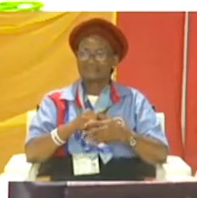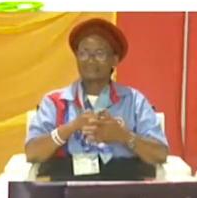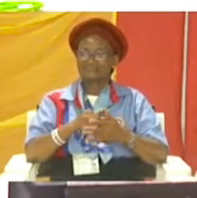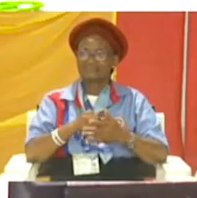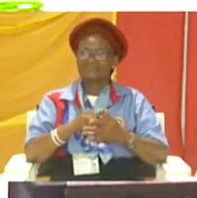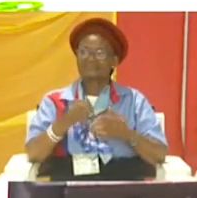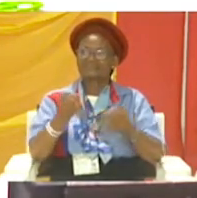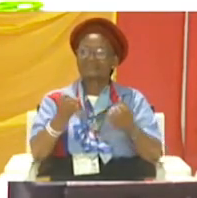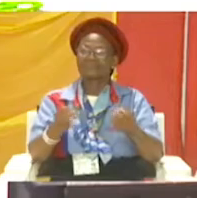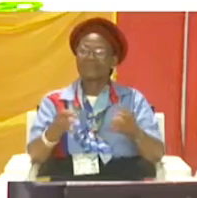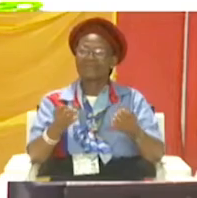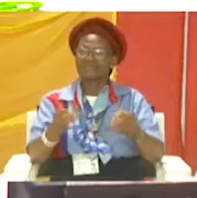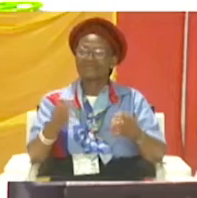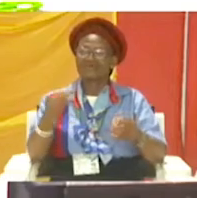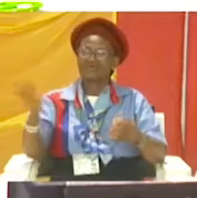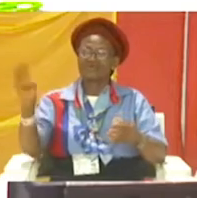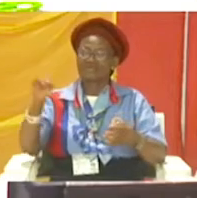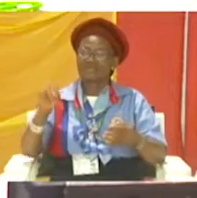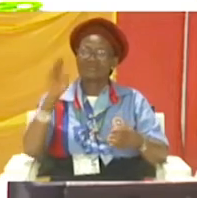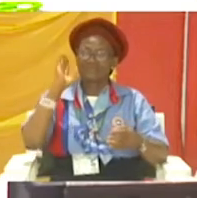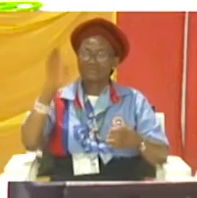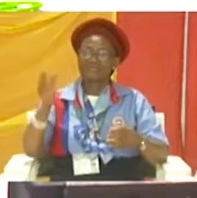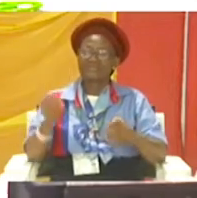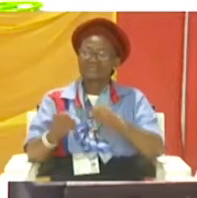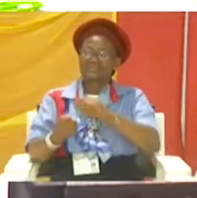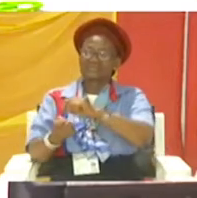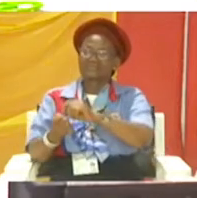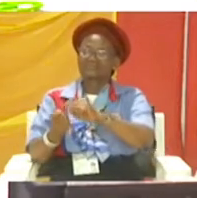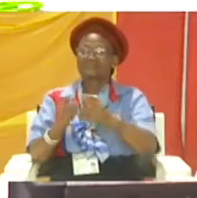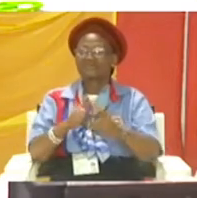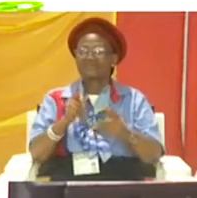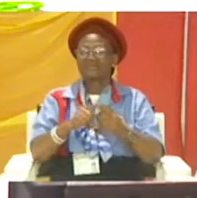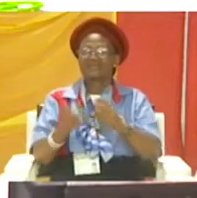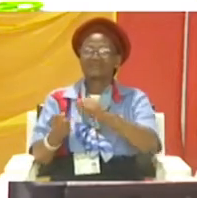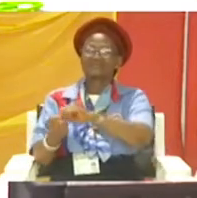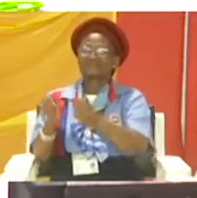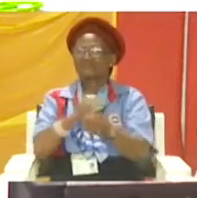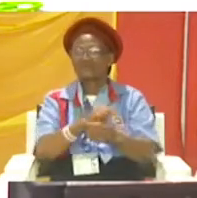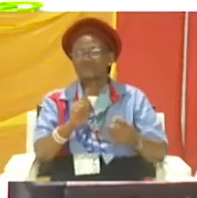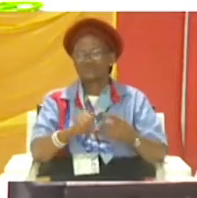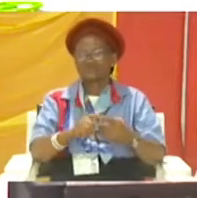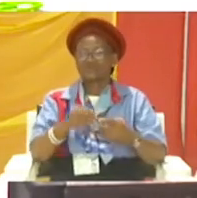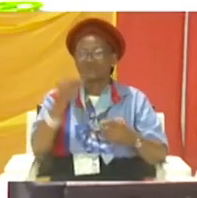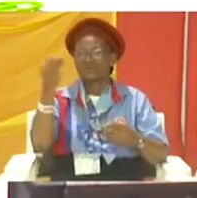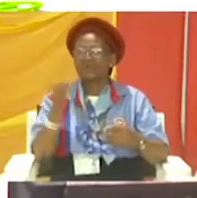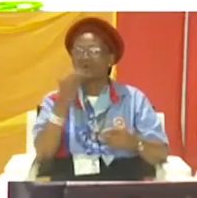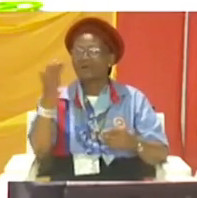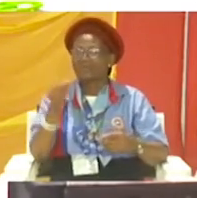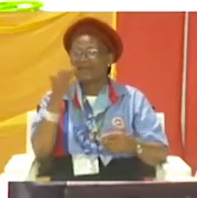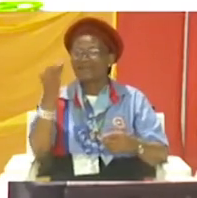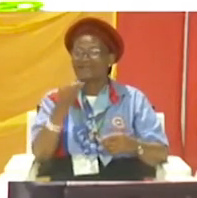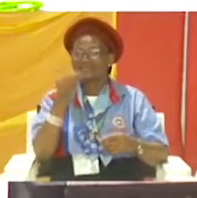many of them would then turn to herbalists for power.